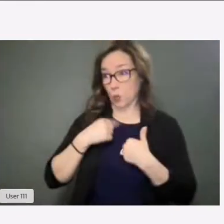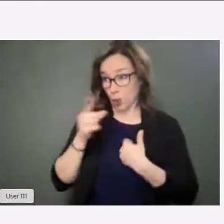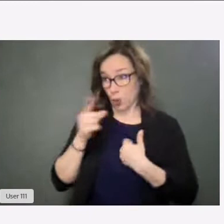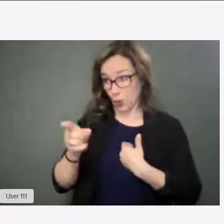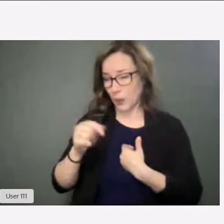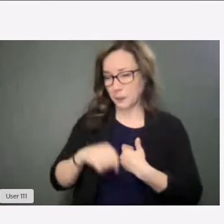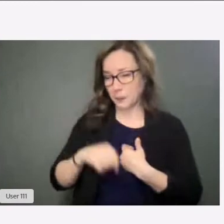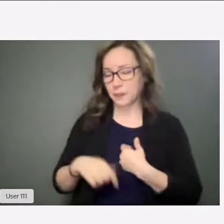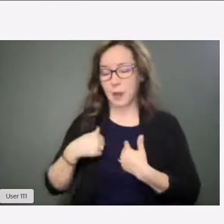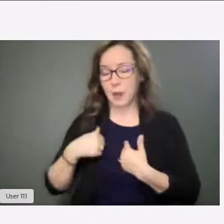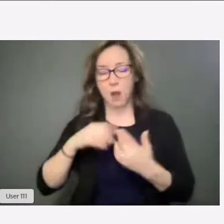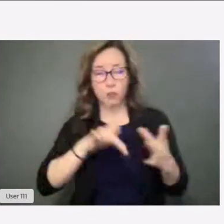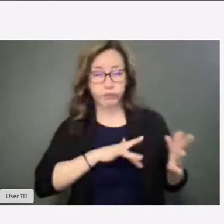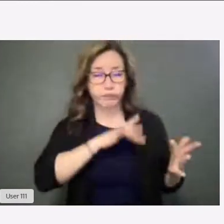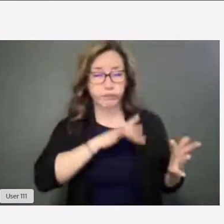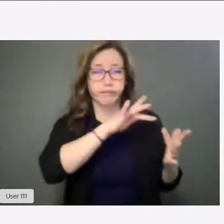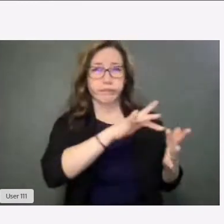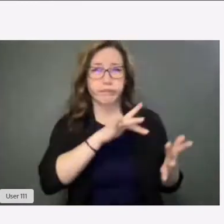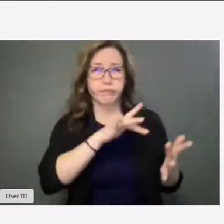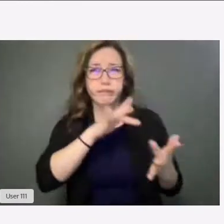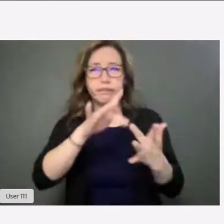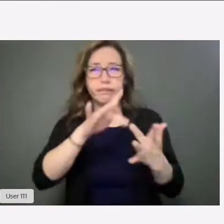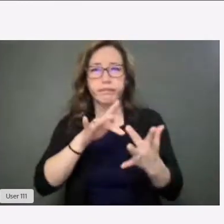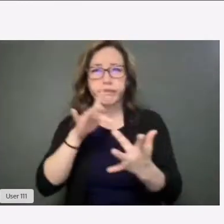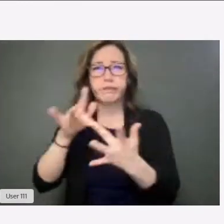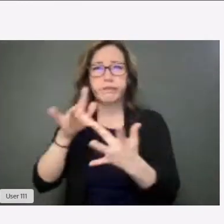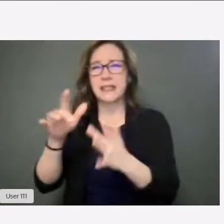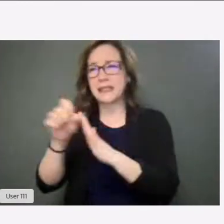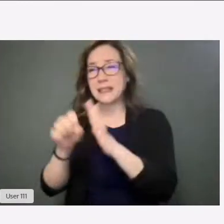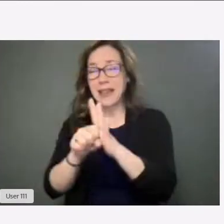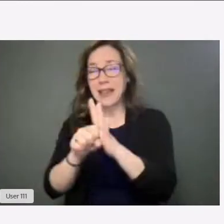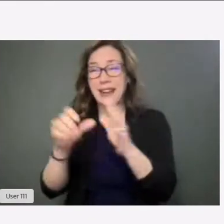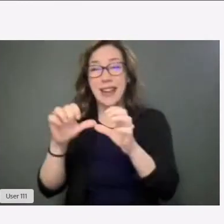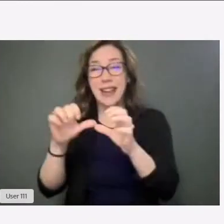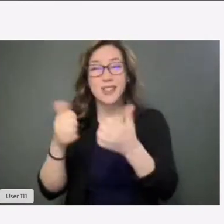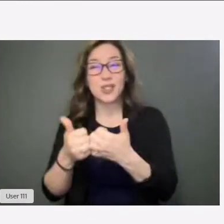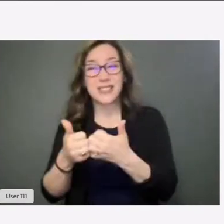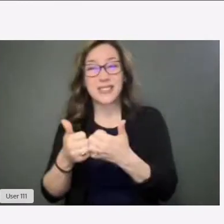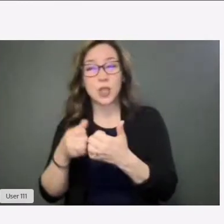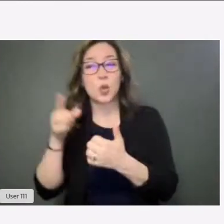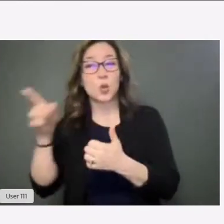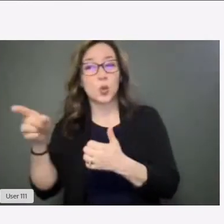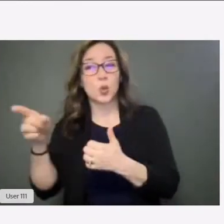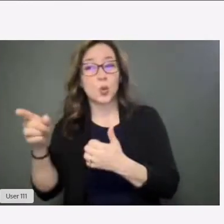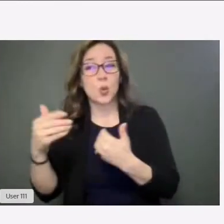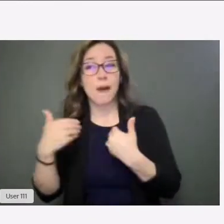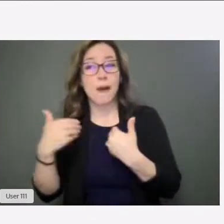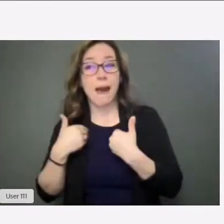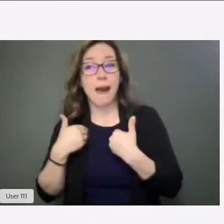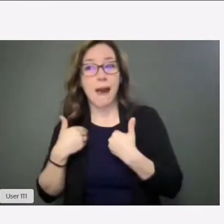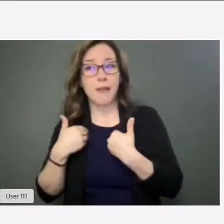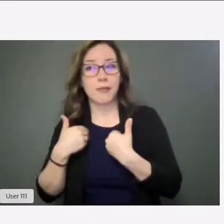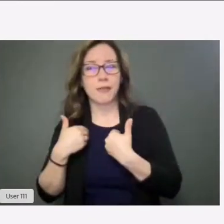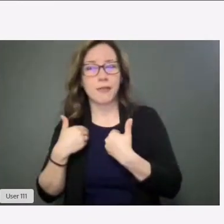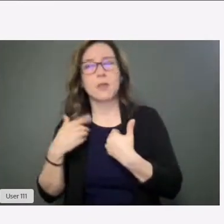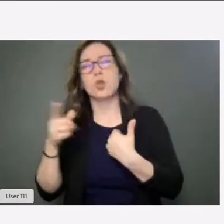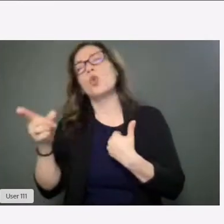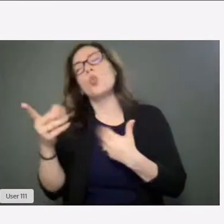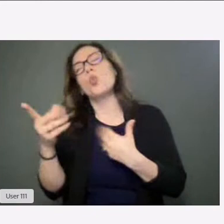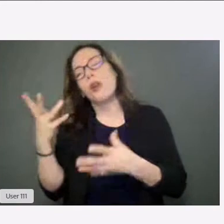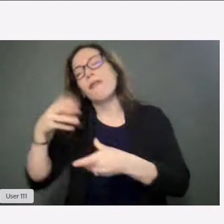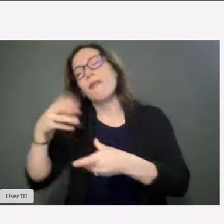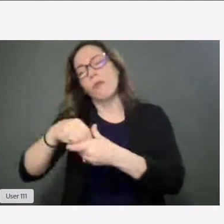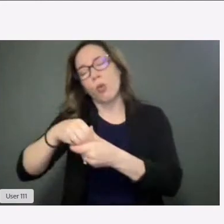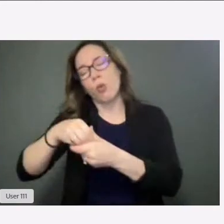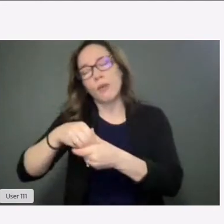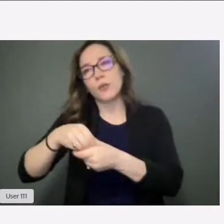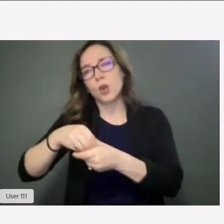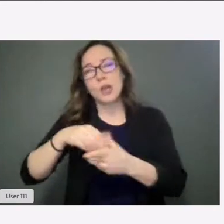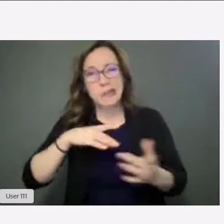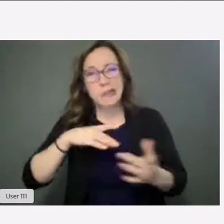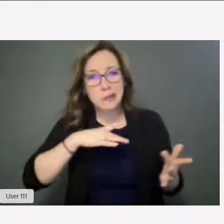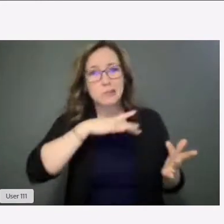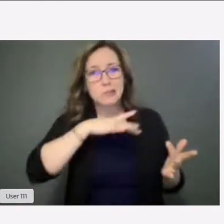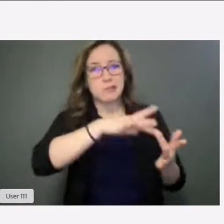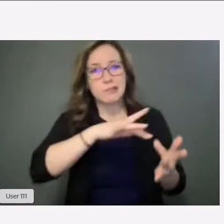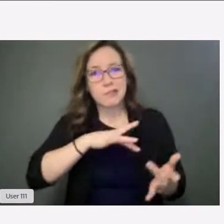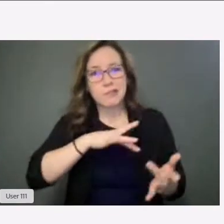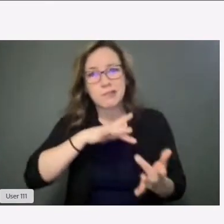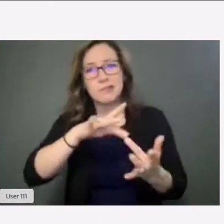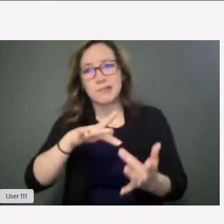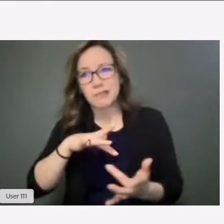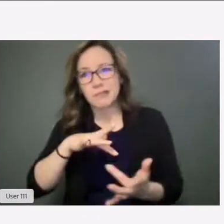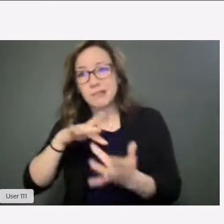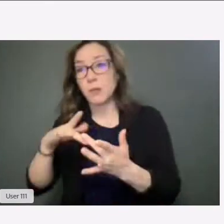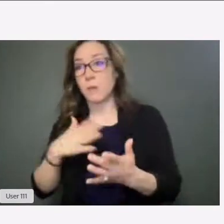to every single state administrative agency that you have a presence in, and you are offering your